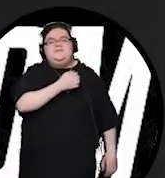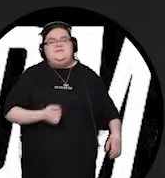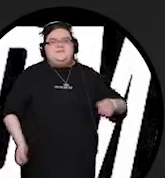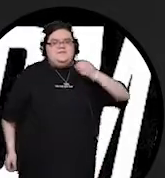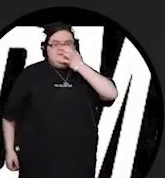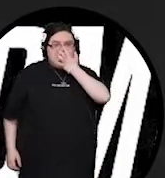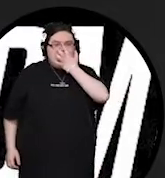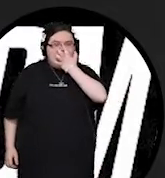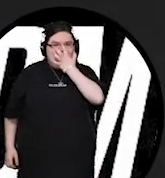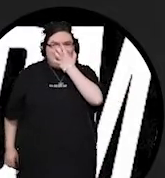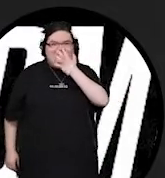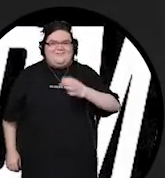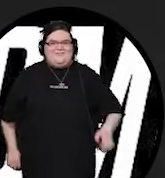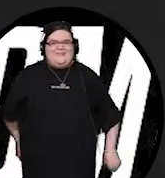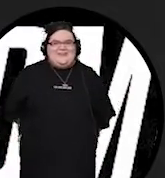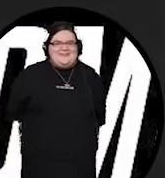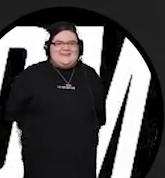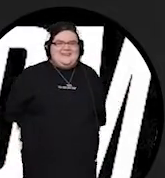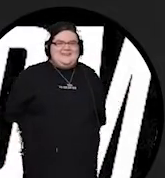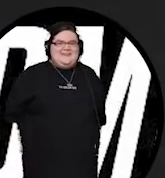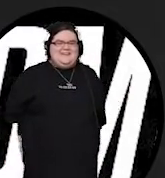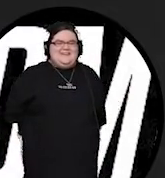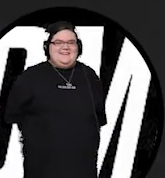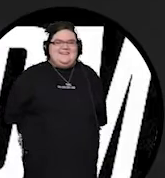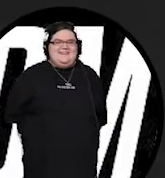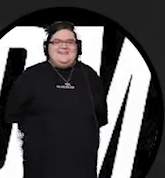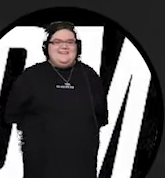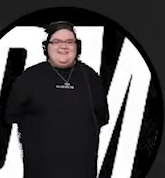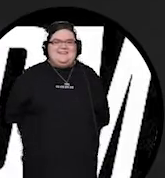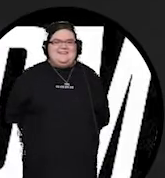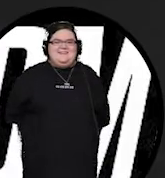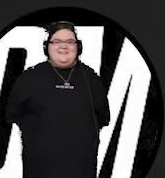spotting him with his chin? The frick?